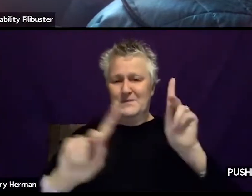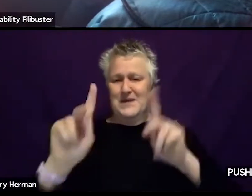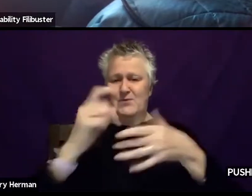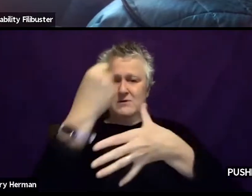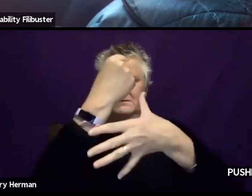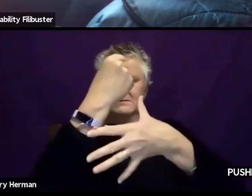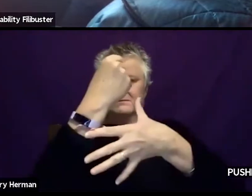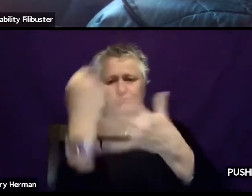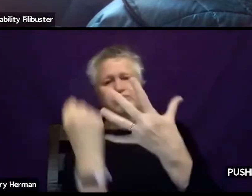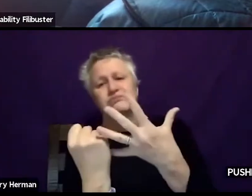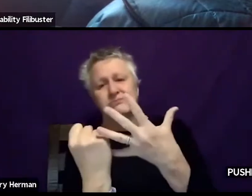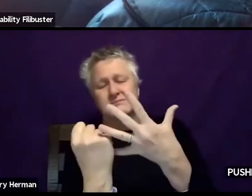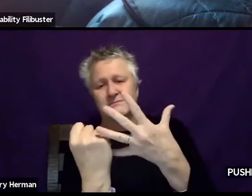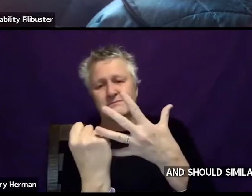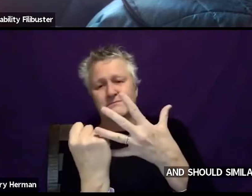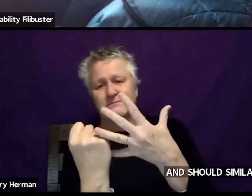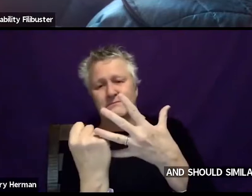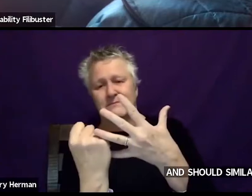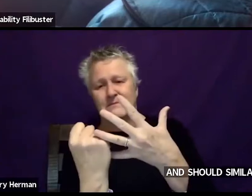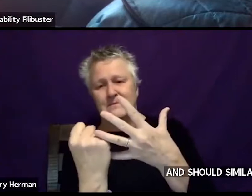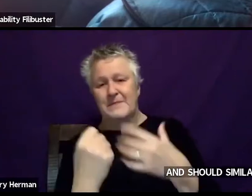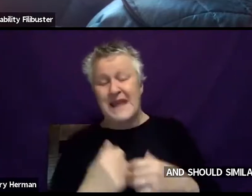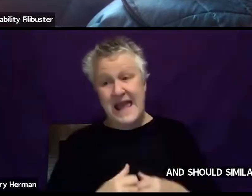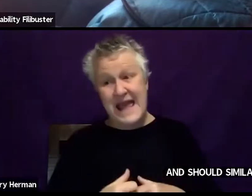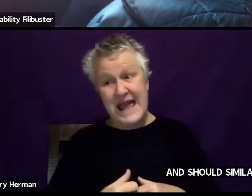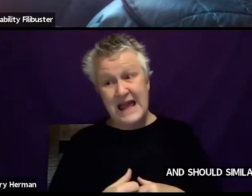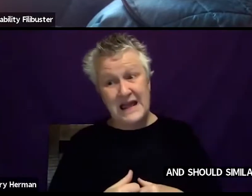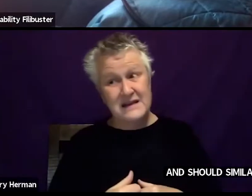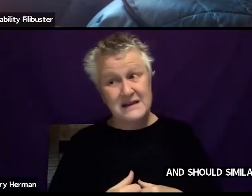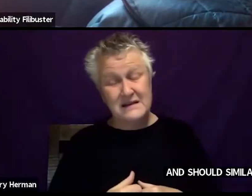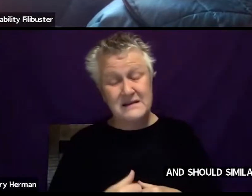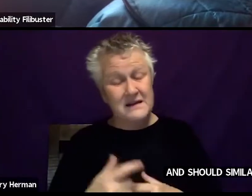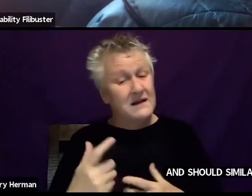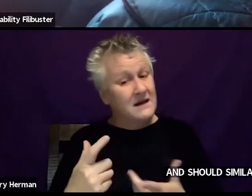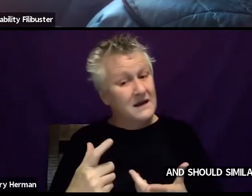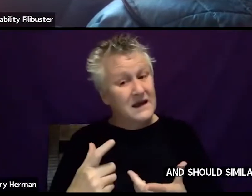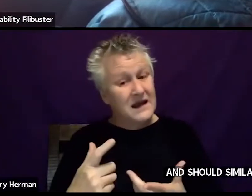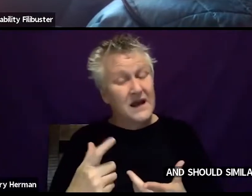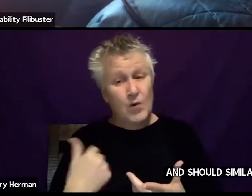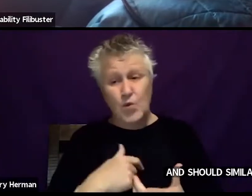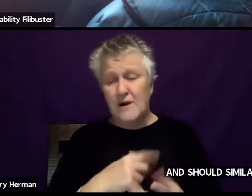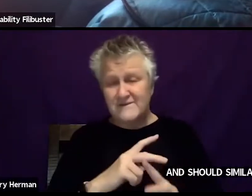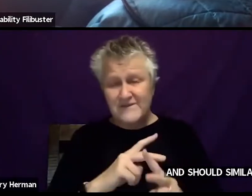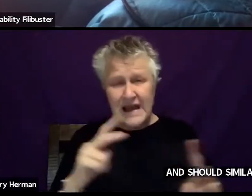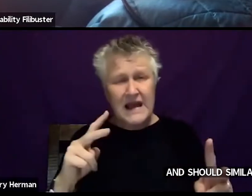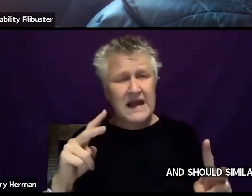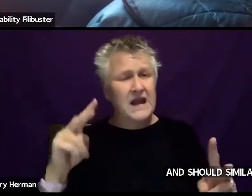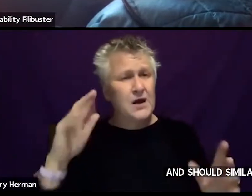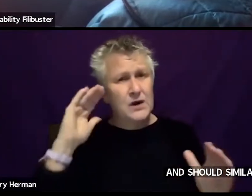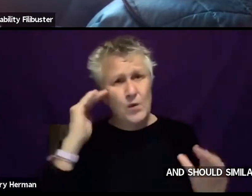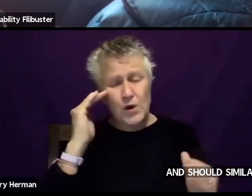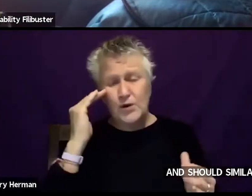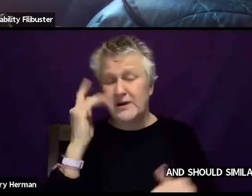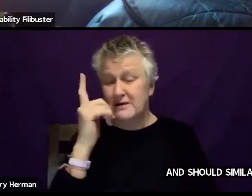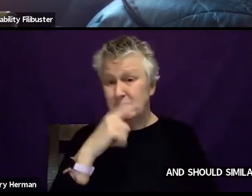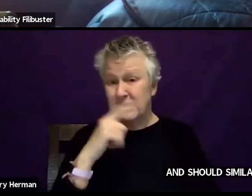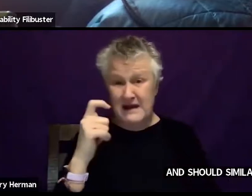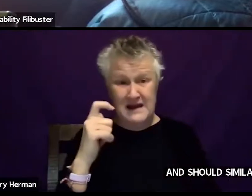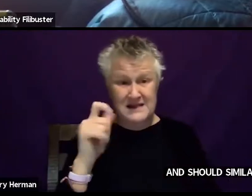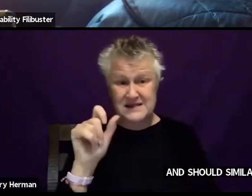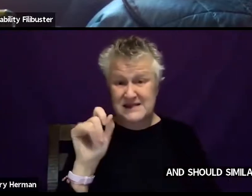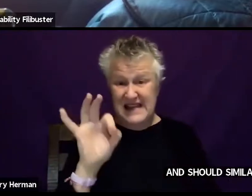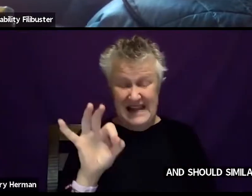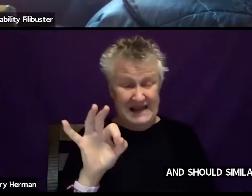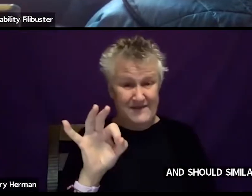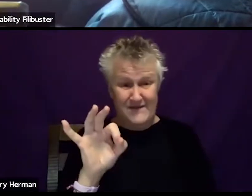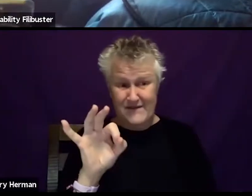the UK, that's why we're really worried, as you are, because it is revealing these medicalized views